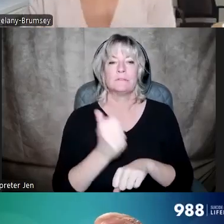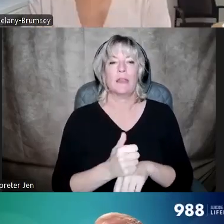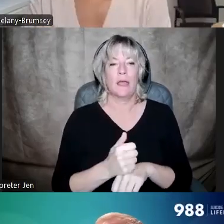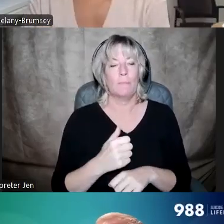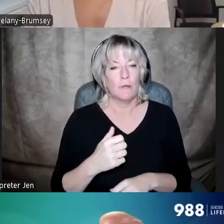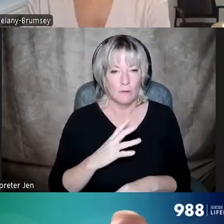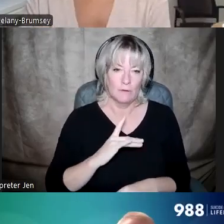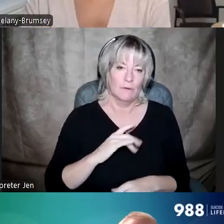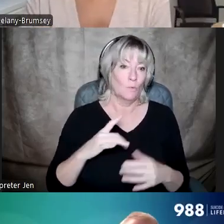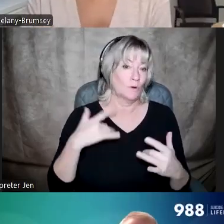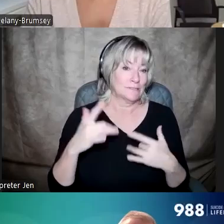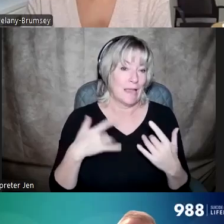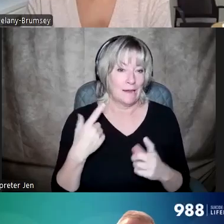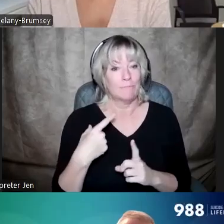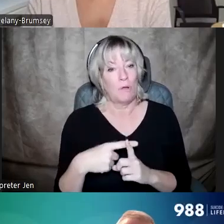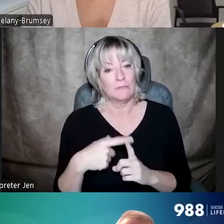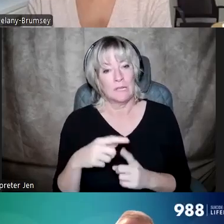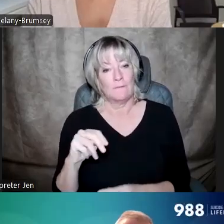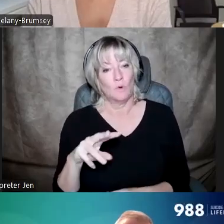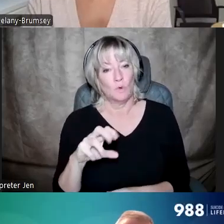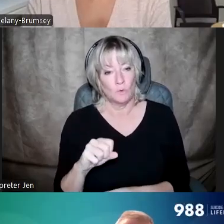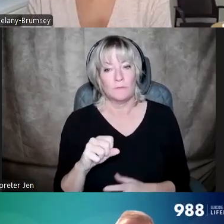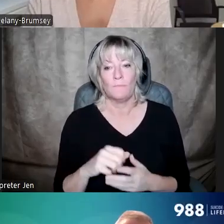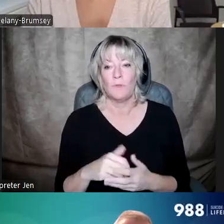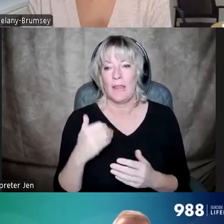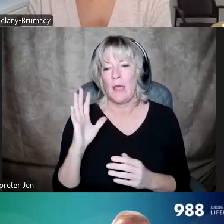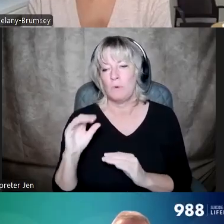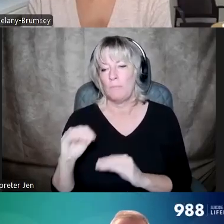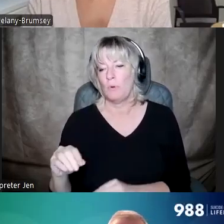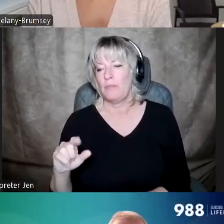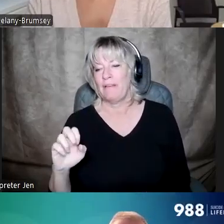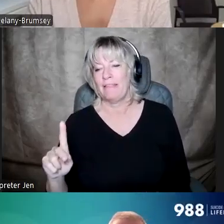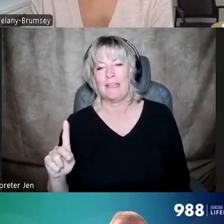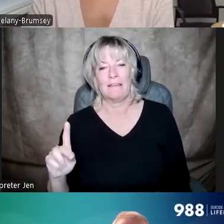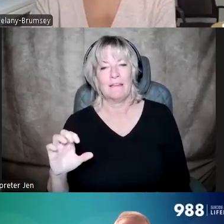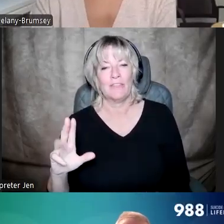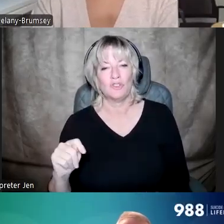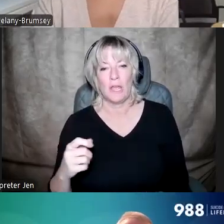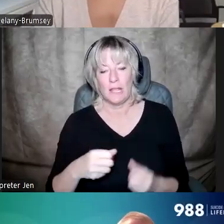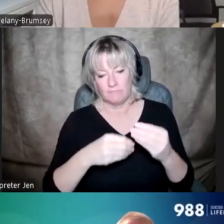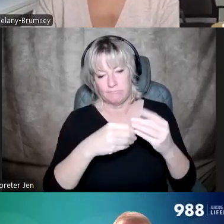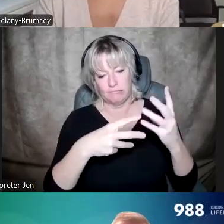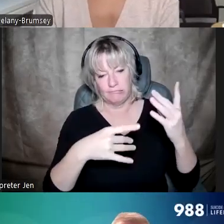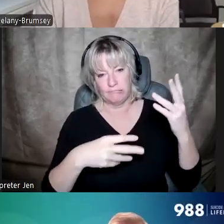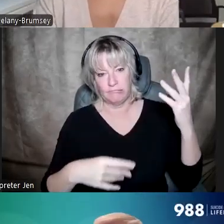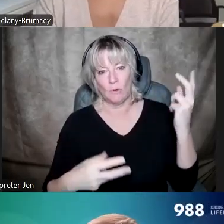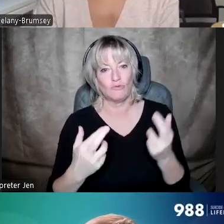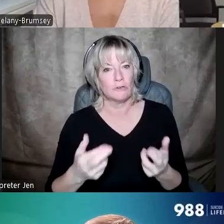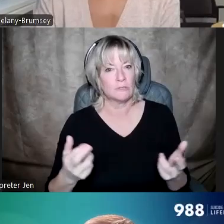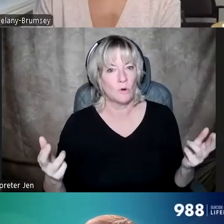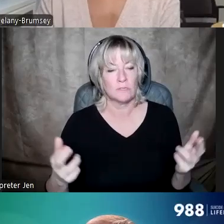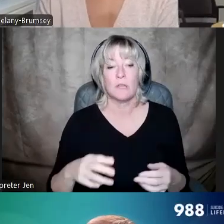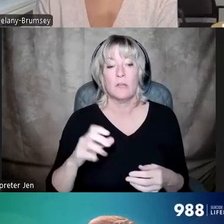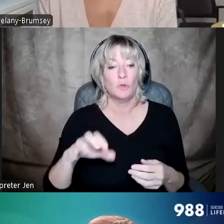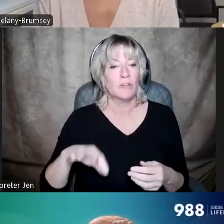us. And I'll throw the link in the chat, that has a growing list of resources. You can find upcoming